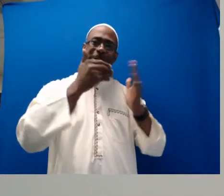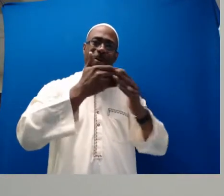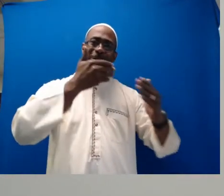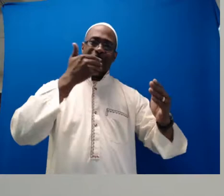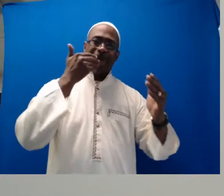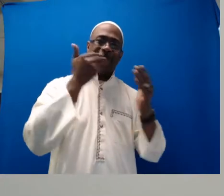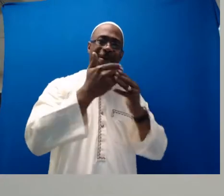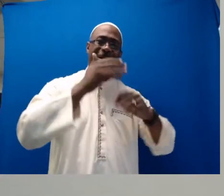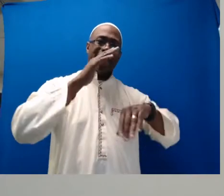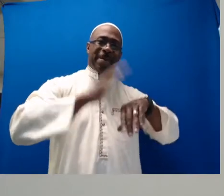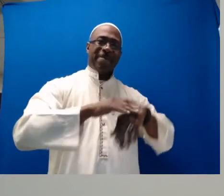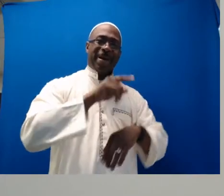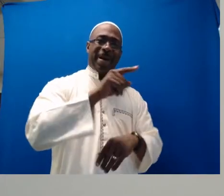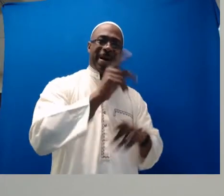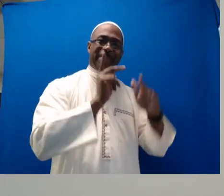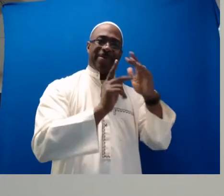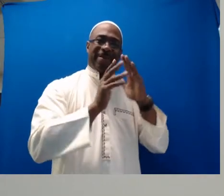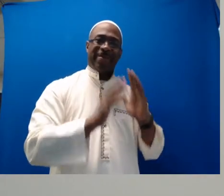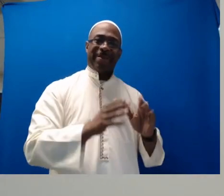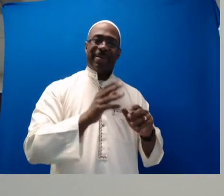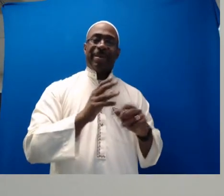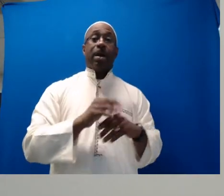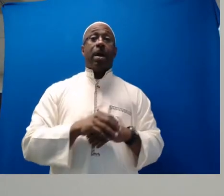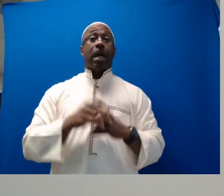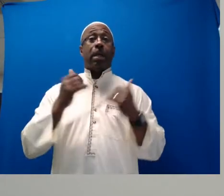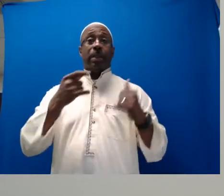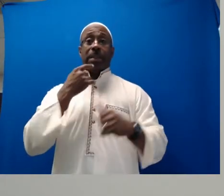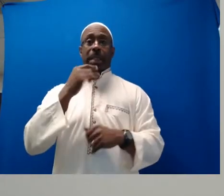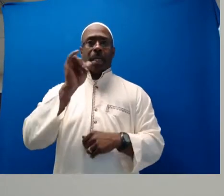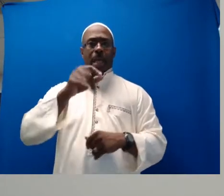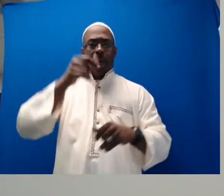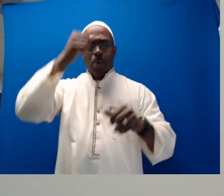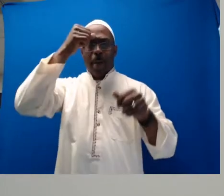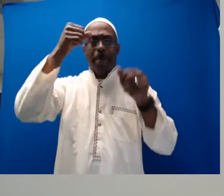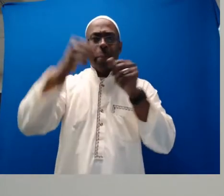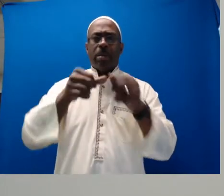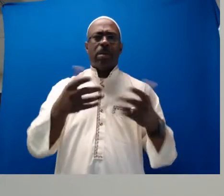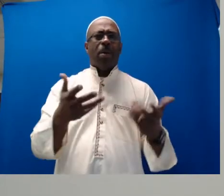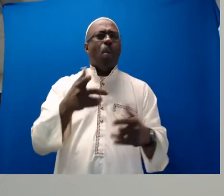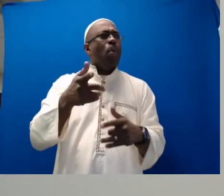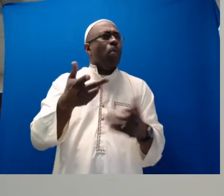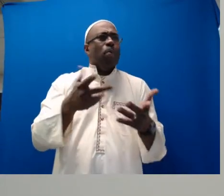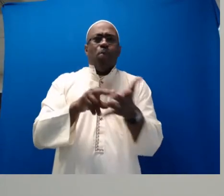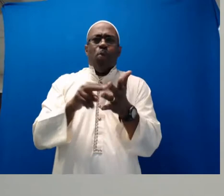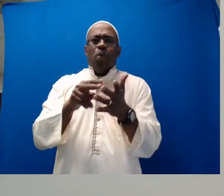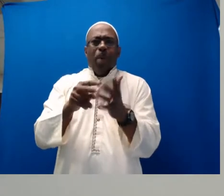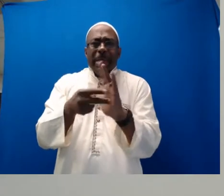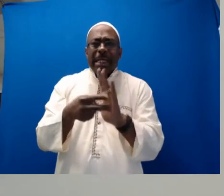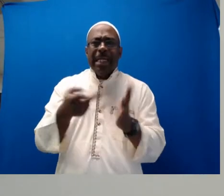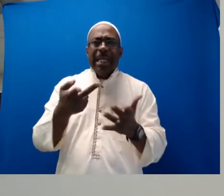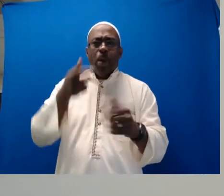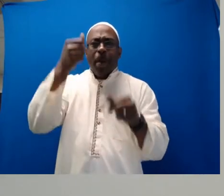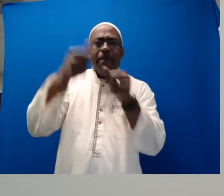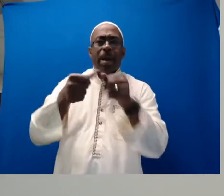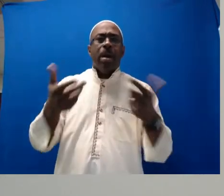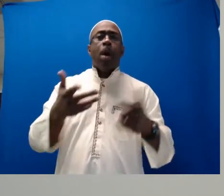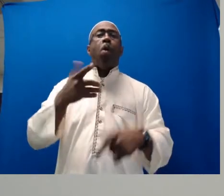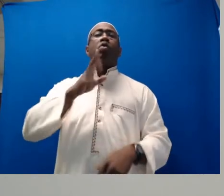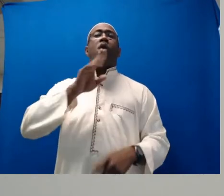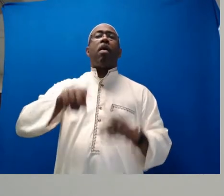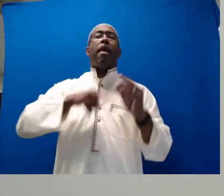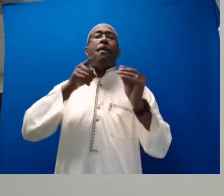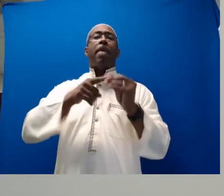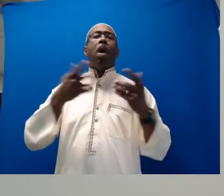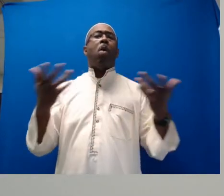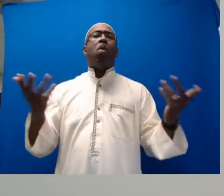and always be upon him, he said, attend the reminder. What reminder, Jama'ah? I should be clear, we're talking about first and foremost